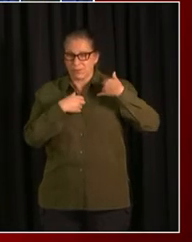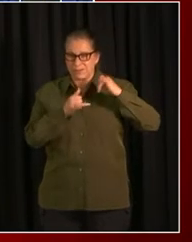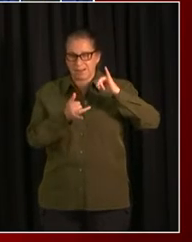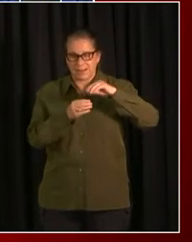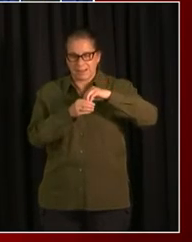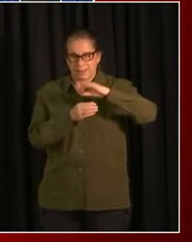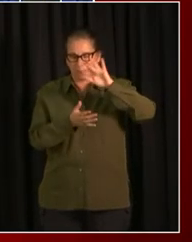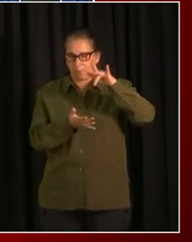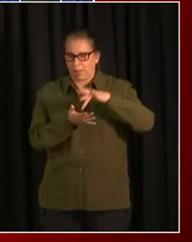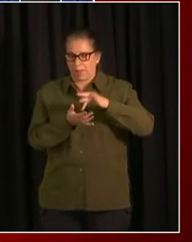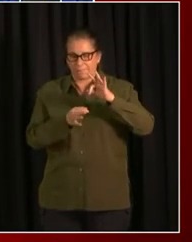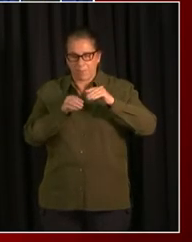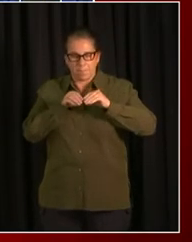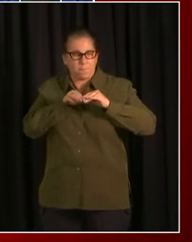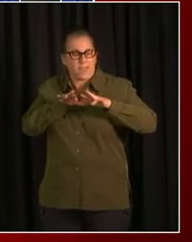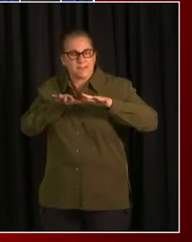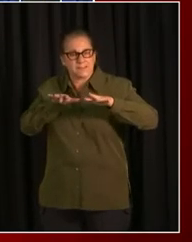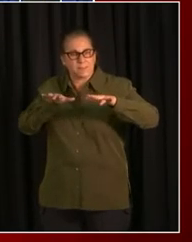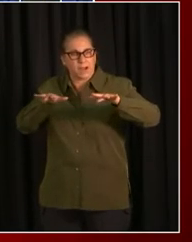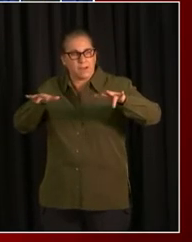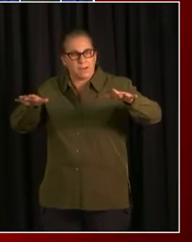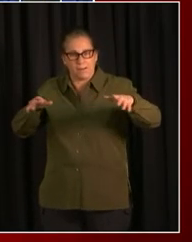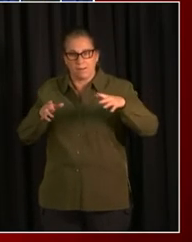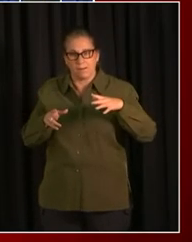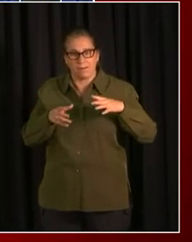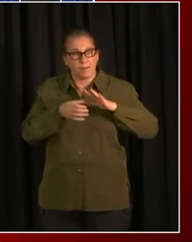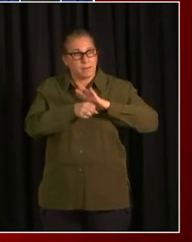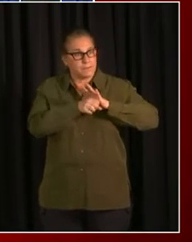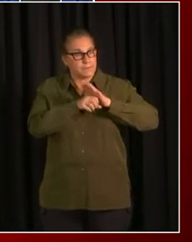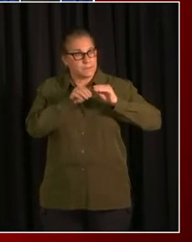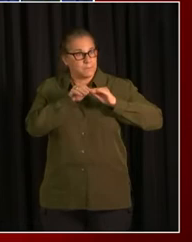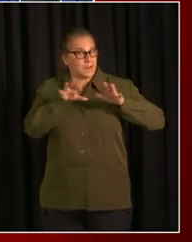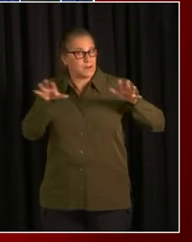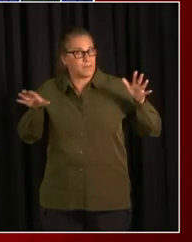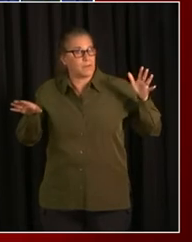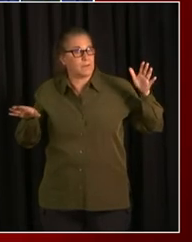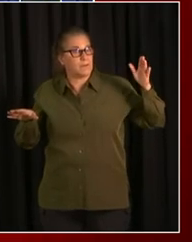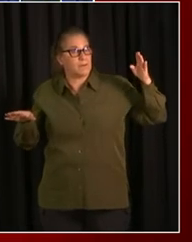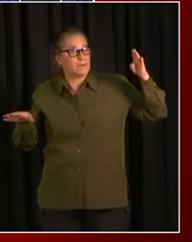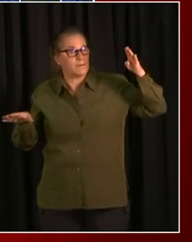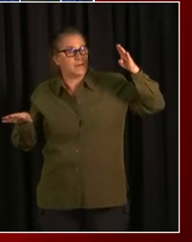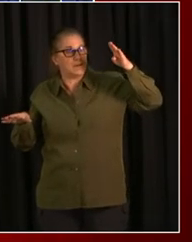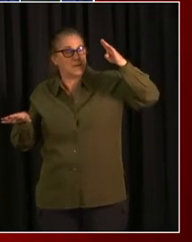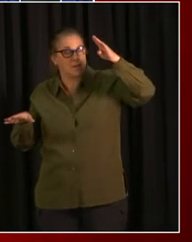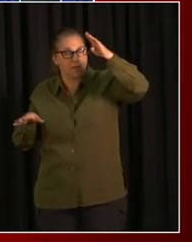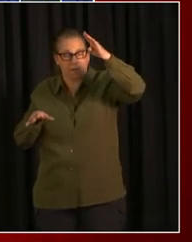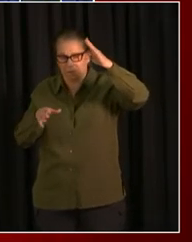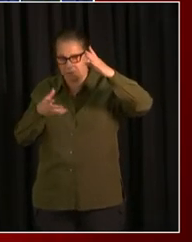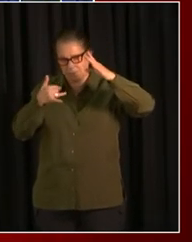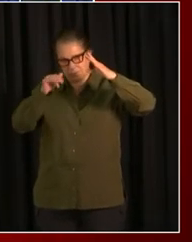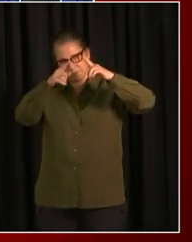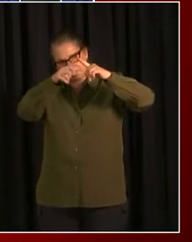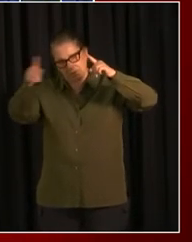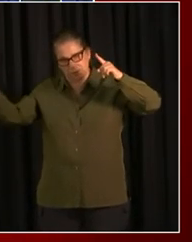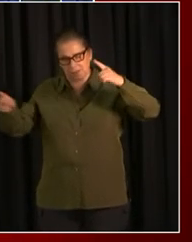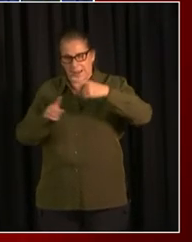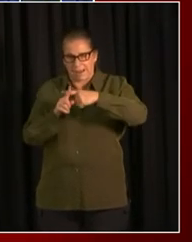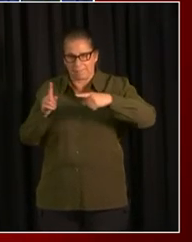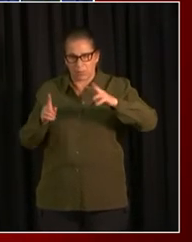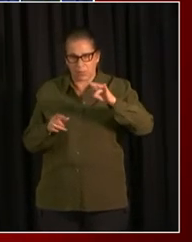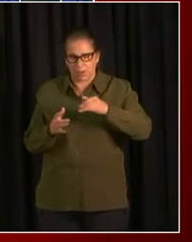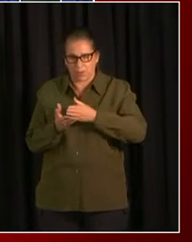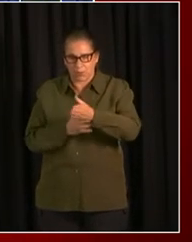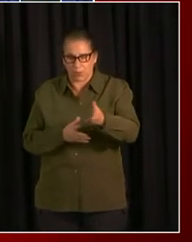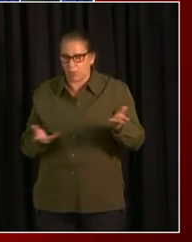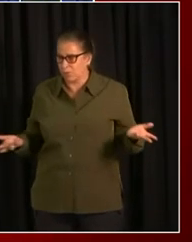Thank you so much. And I want to remind everyone again, for all of our DC health guidances, you can visit